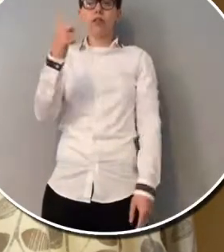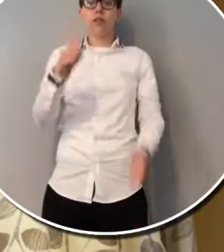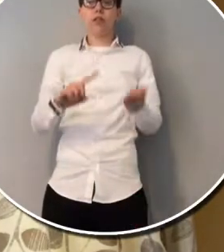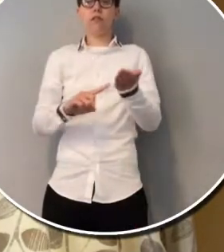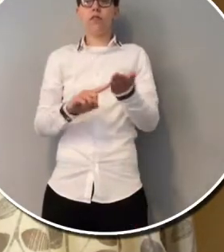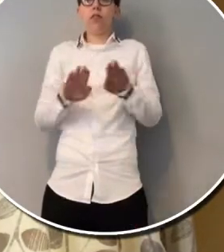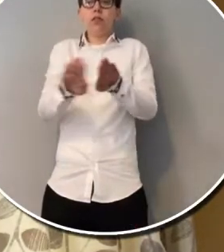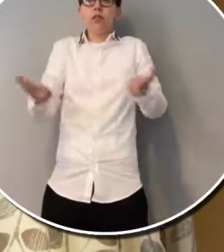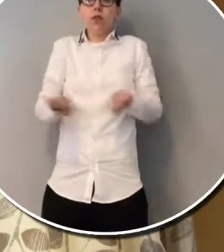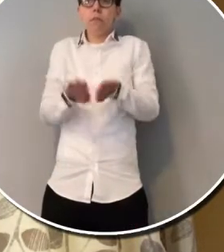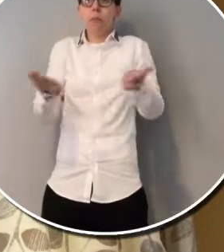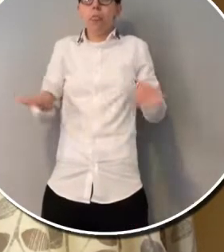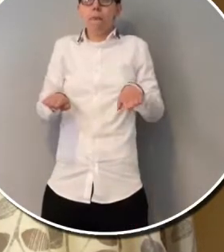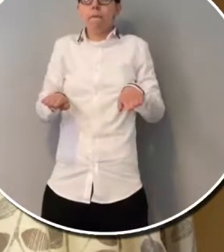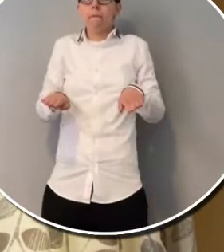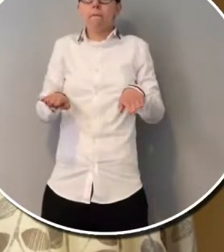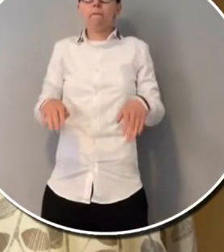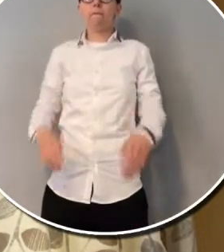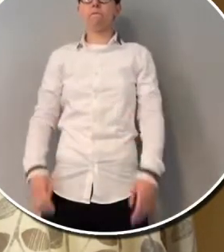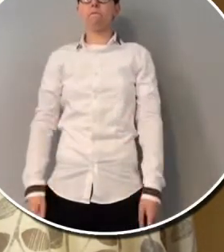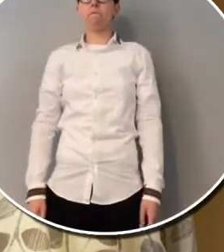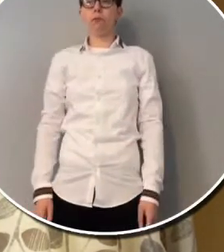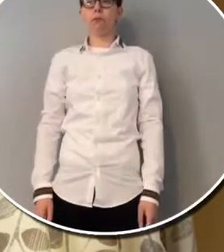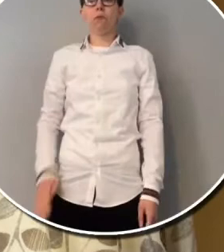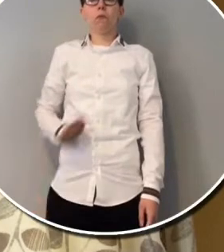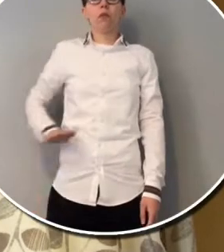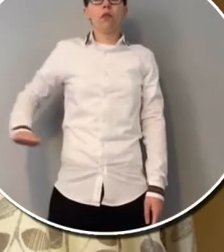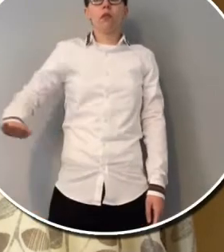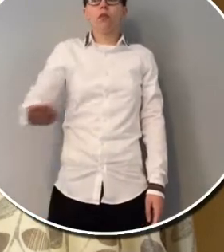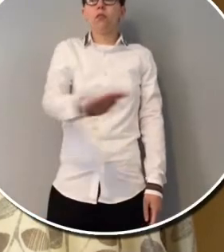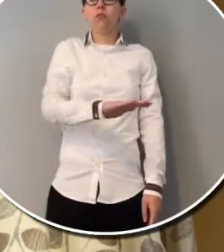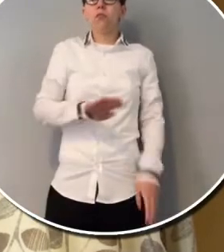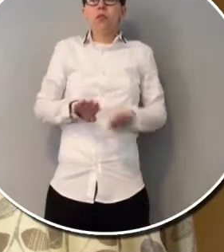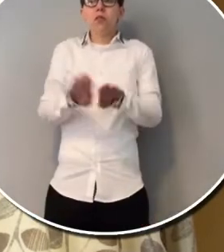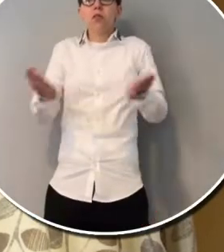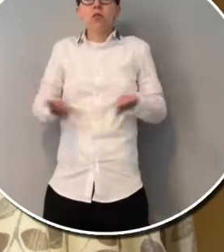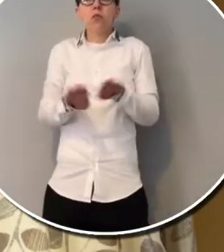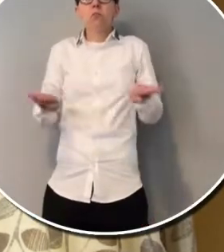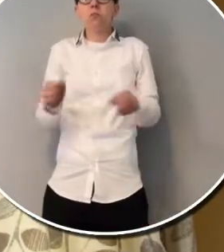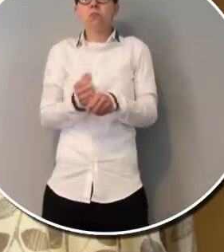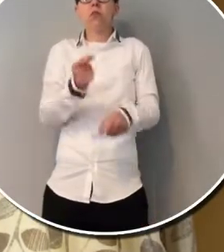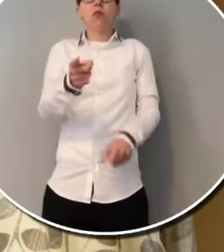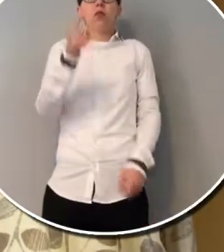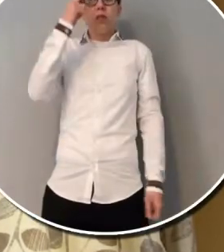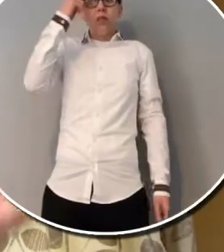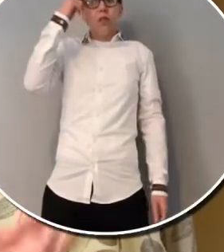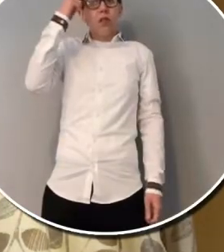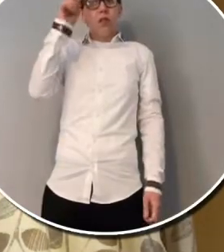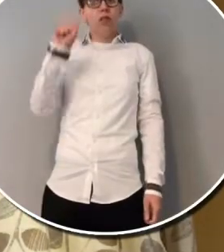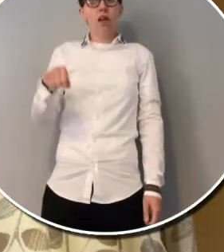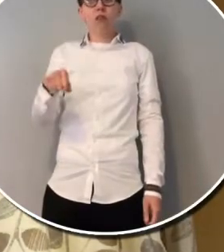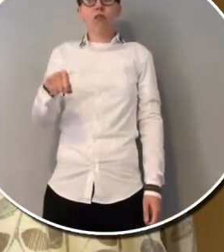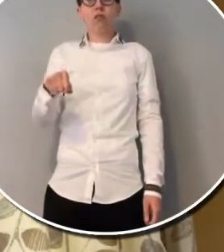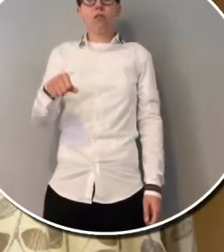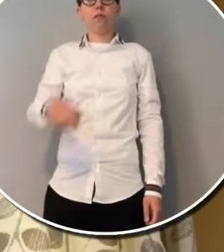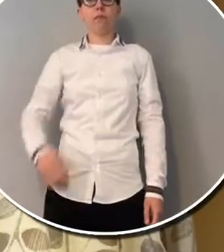he's in his bed with bubbles in his throat.